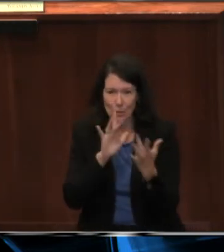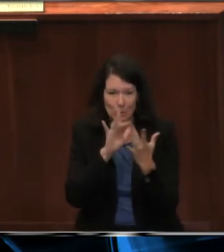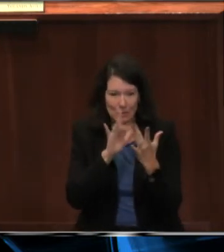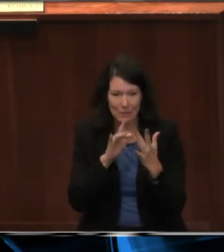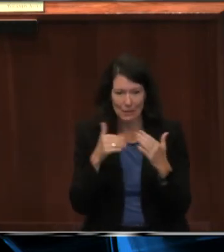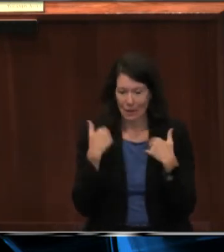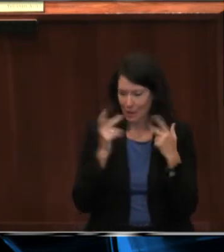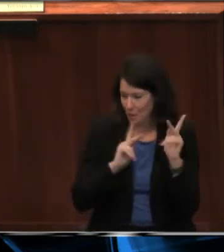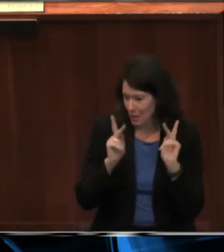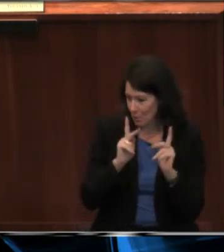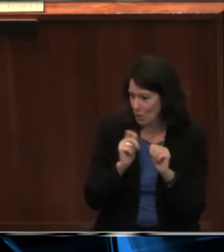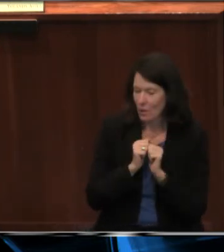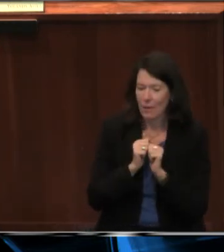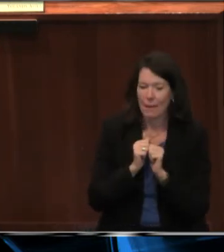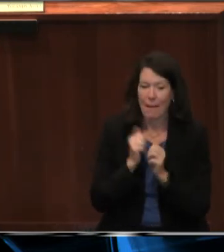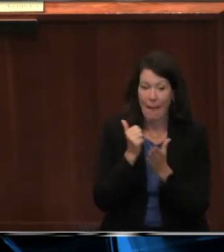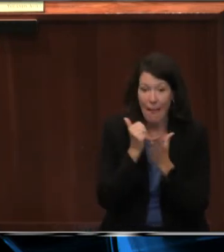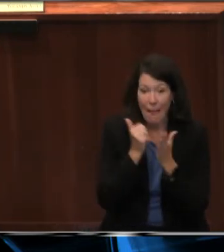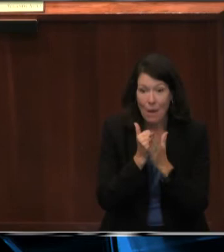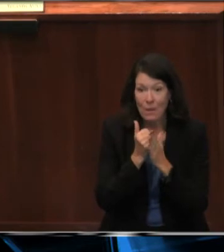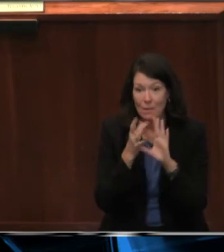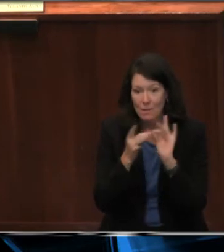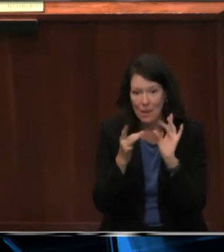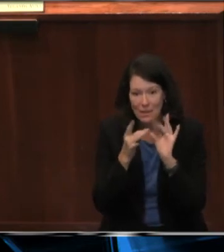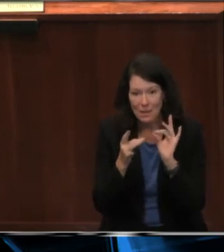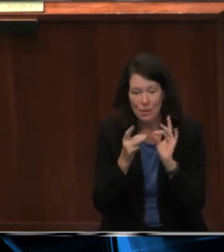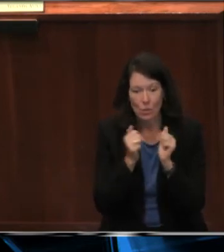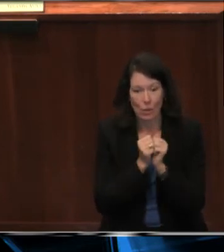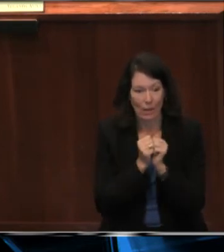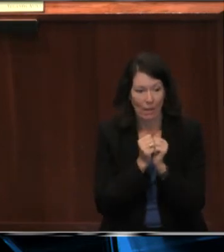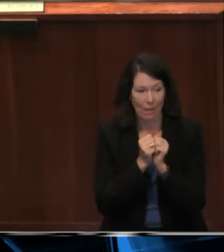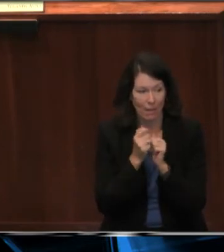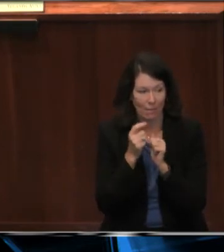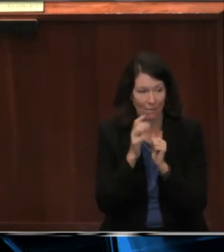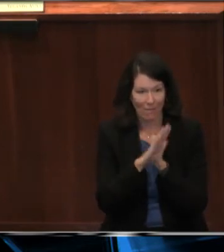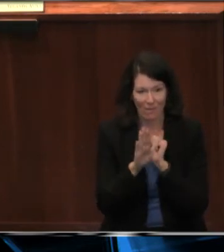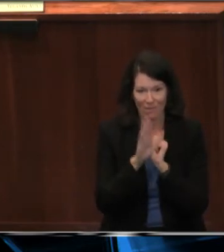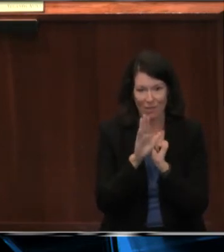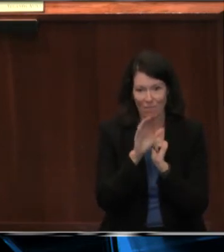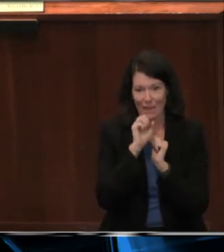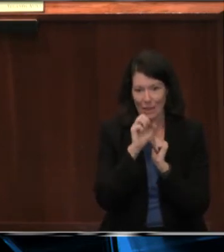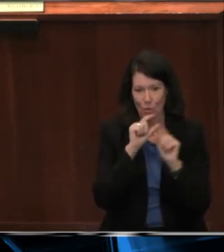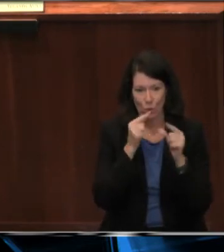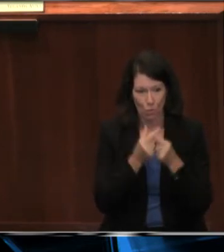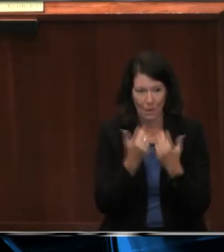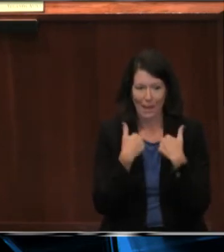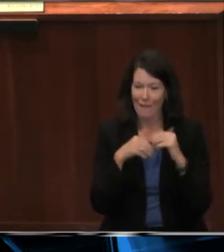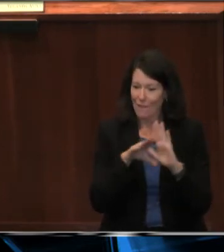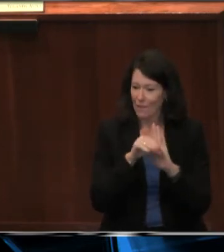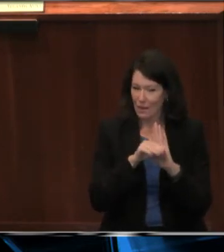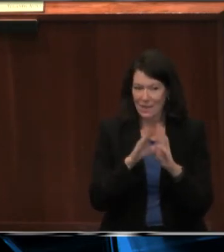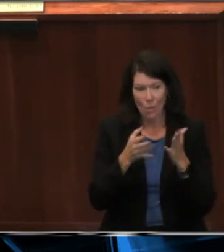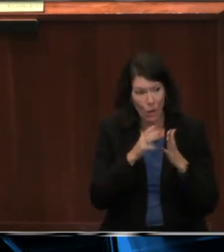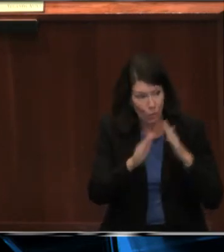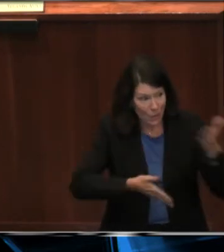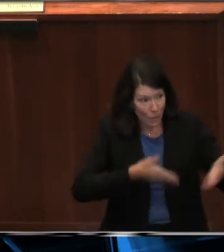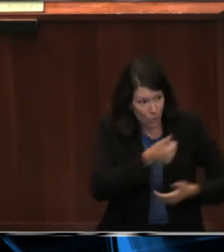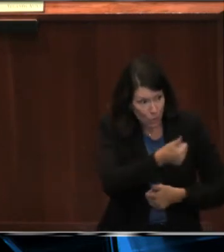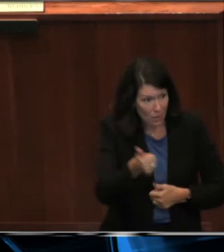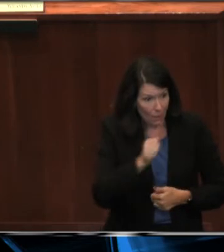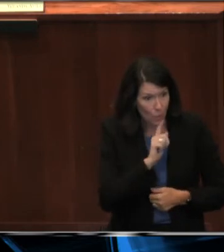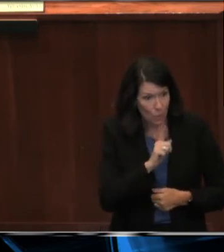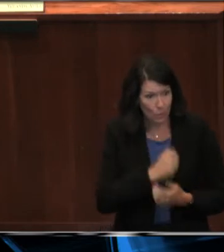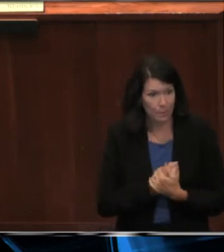younger demographic and helping that message resonate. So they have a couple videos, and then I would also love for you guys to introduce yourselves.